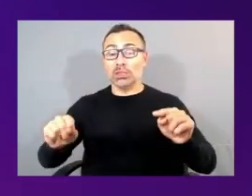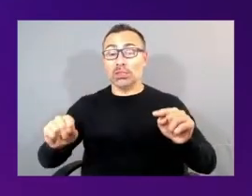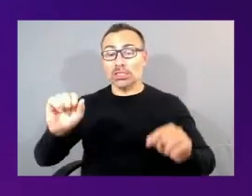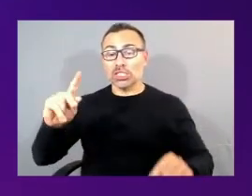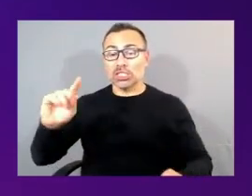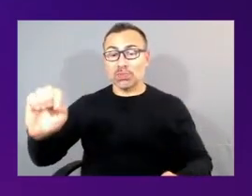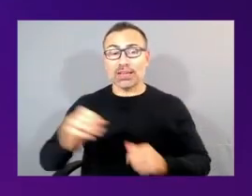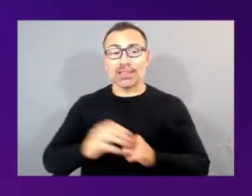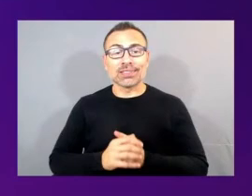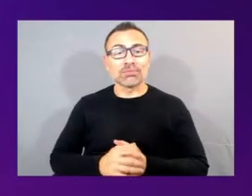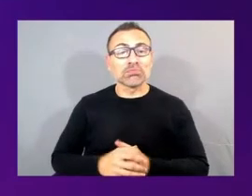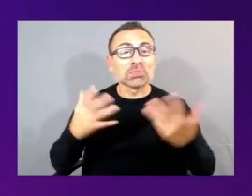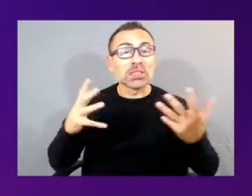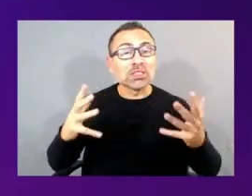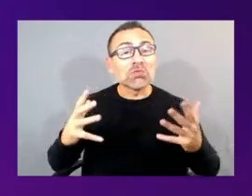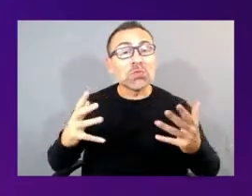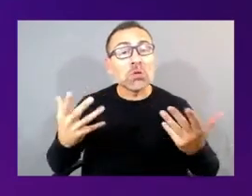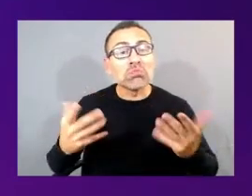As you can see, it's pretty easy.